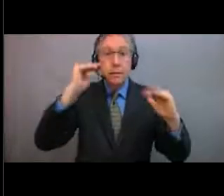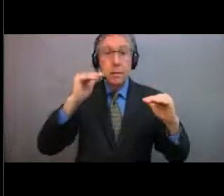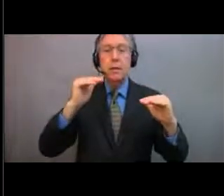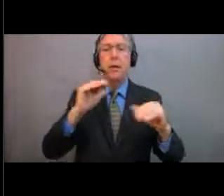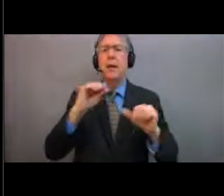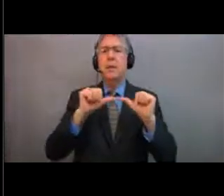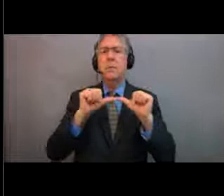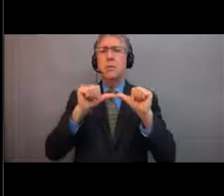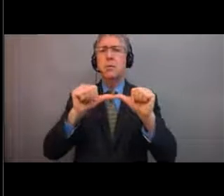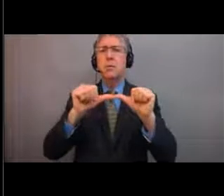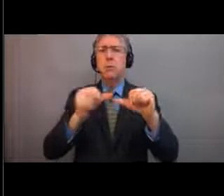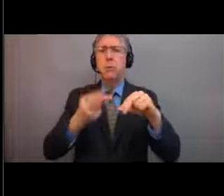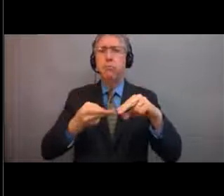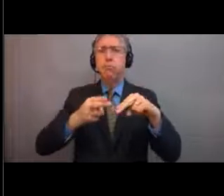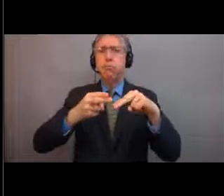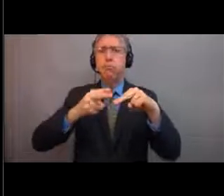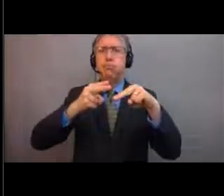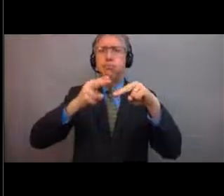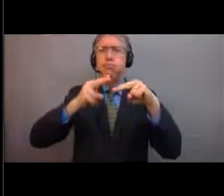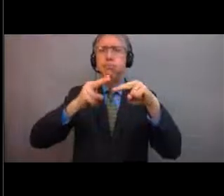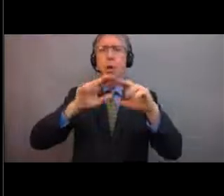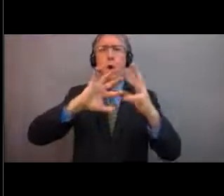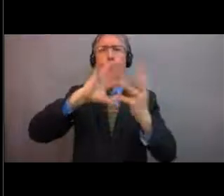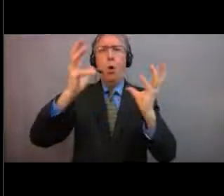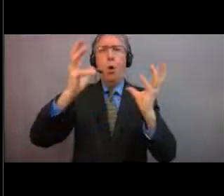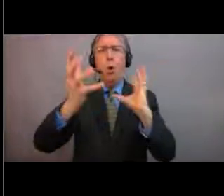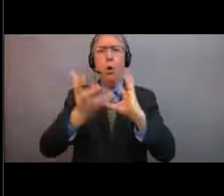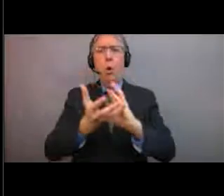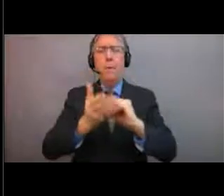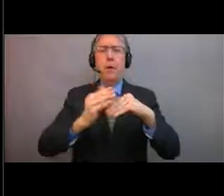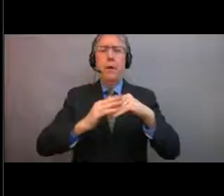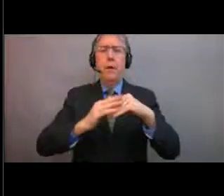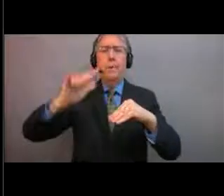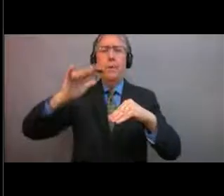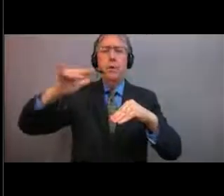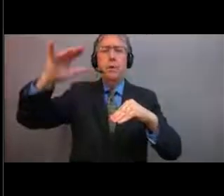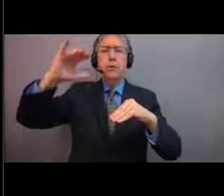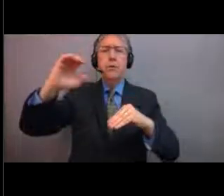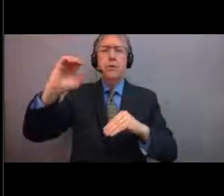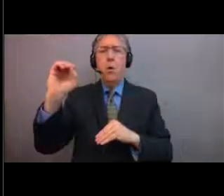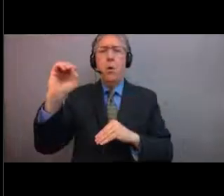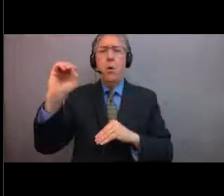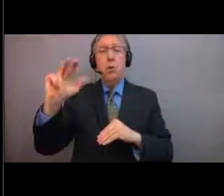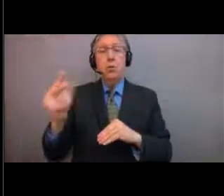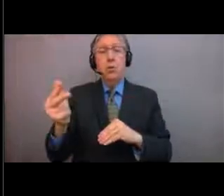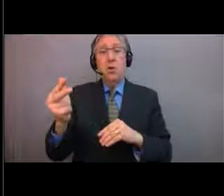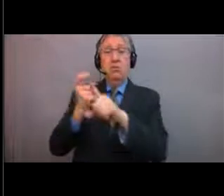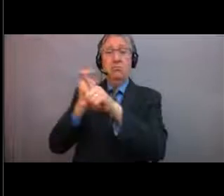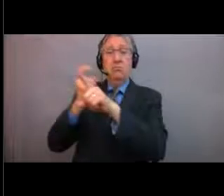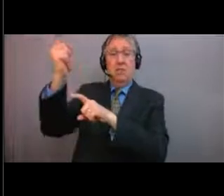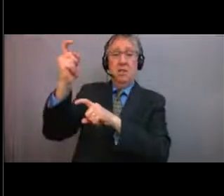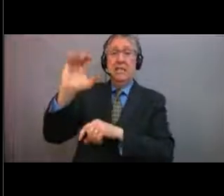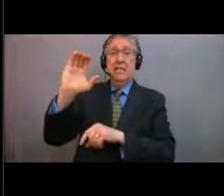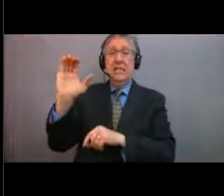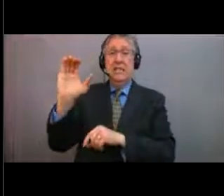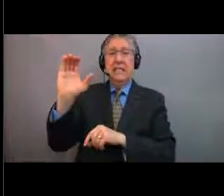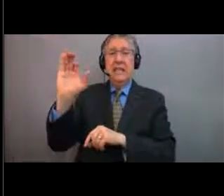Persistent Increase in Global Emissions of Ozone Depleting CFC